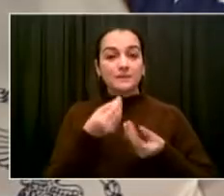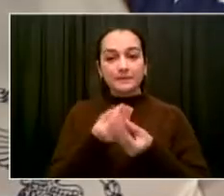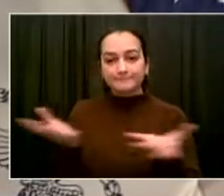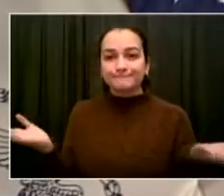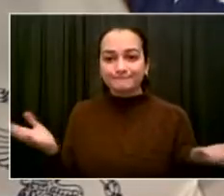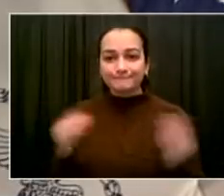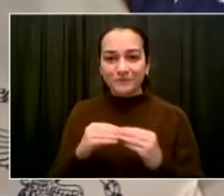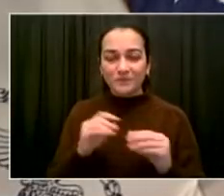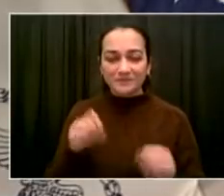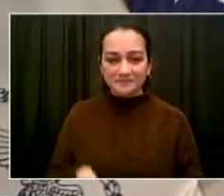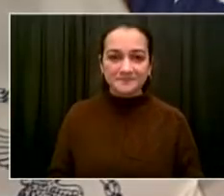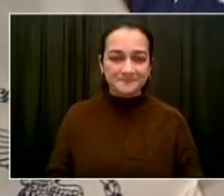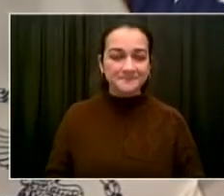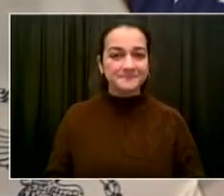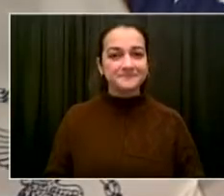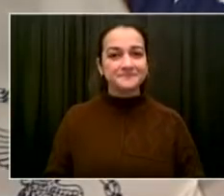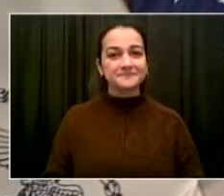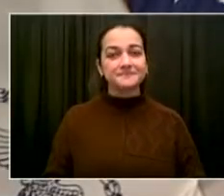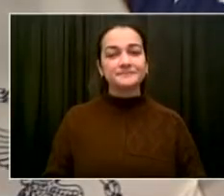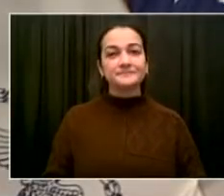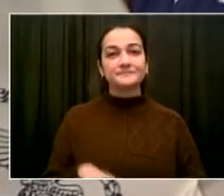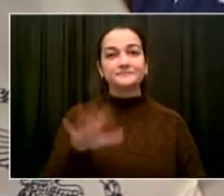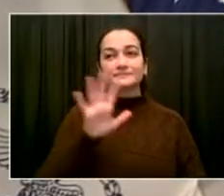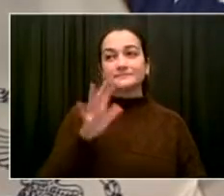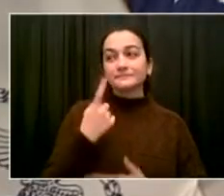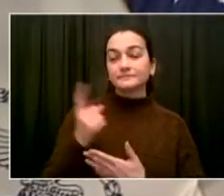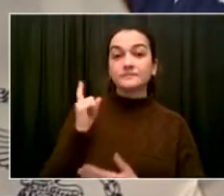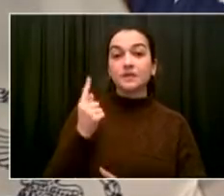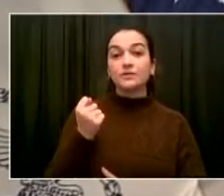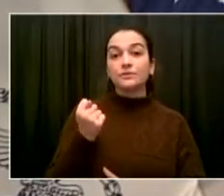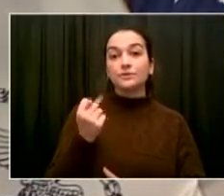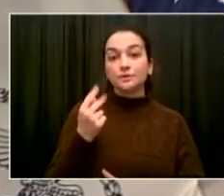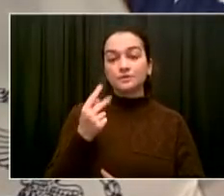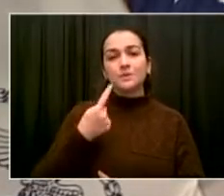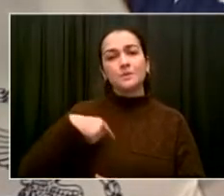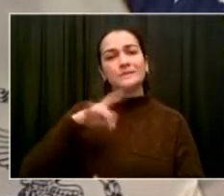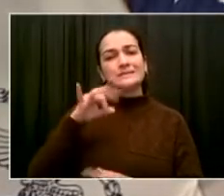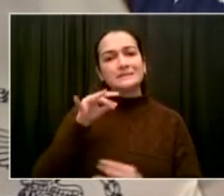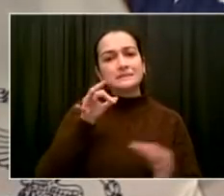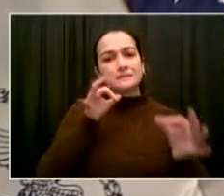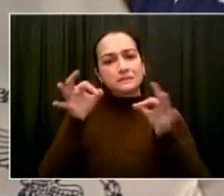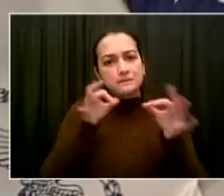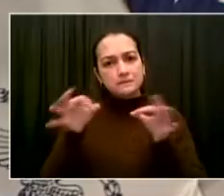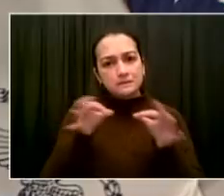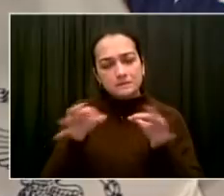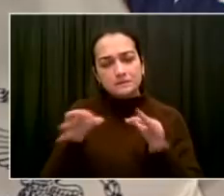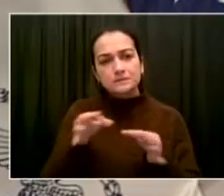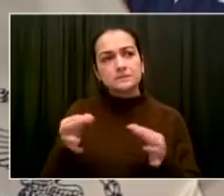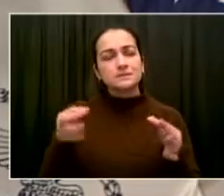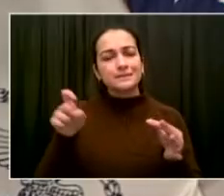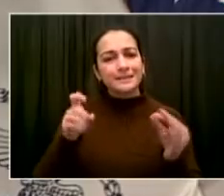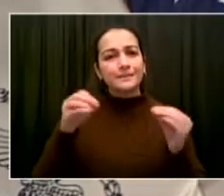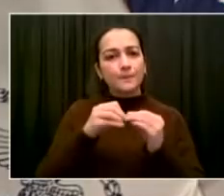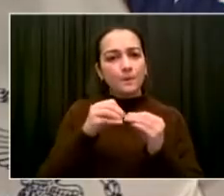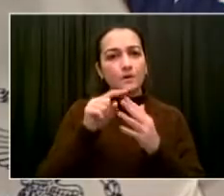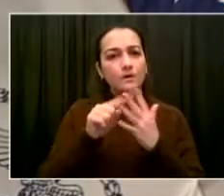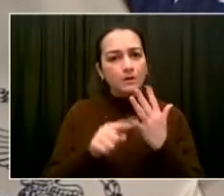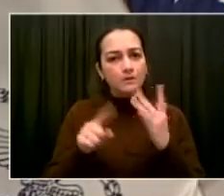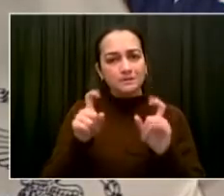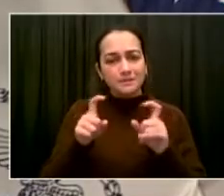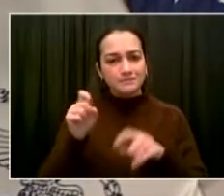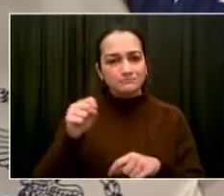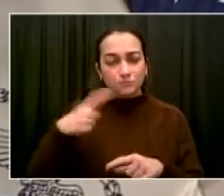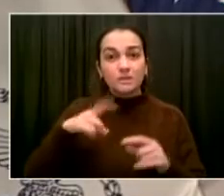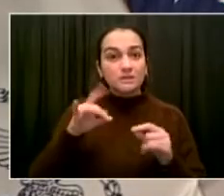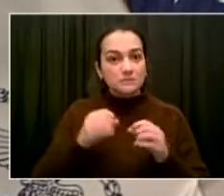sincere one, but I want to give you a sincere answer. The world changed in a very unexpected way in just a matter of days.